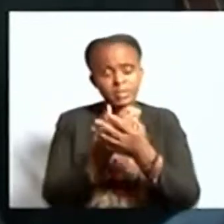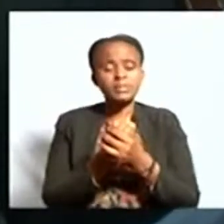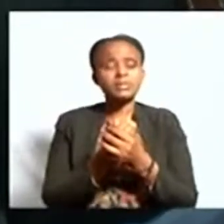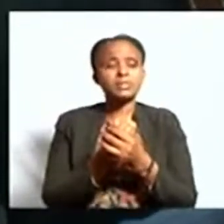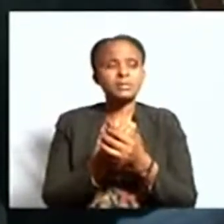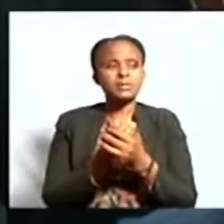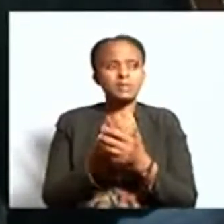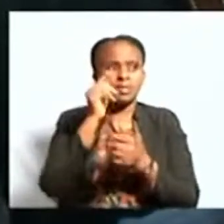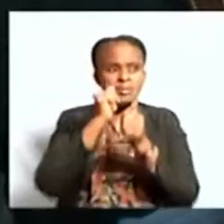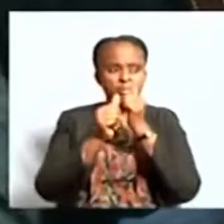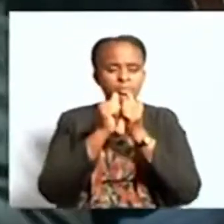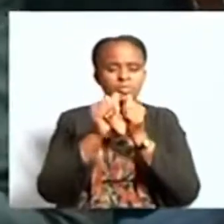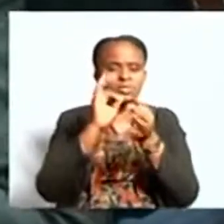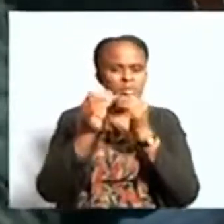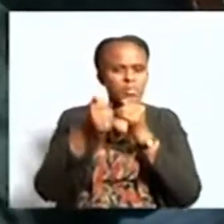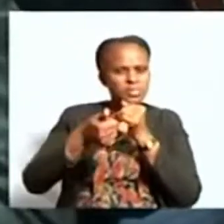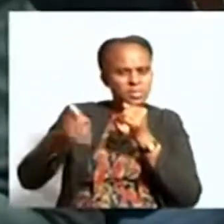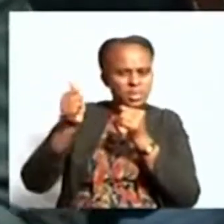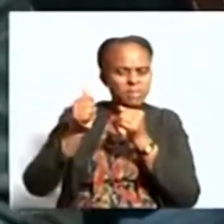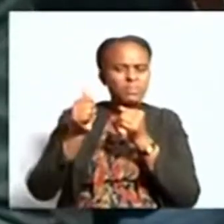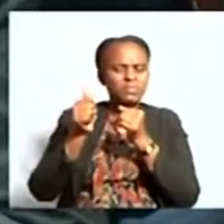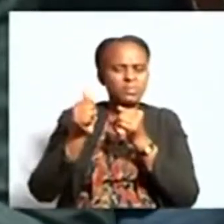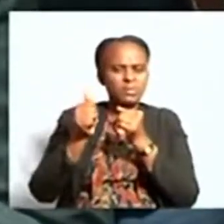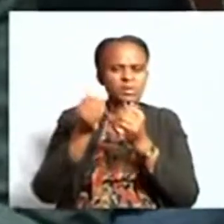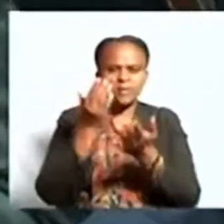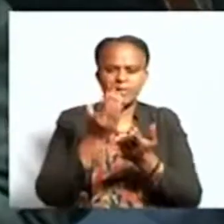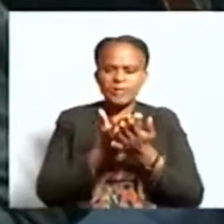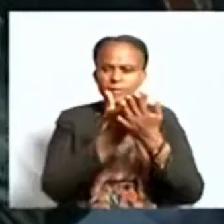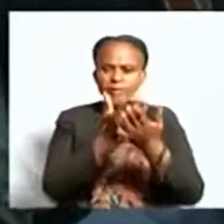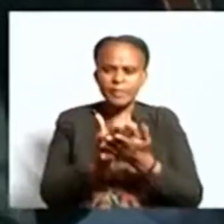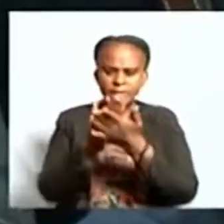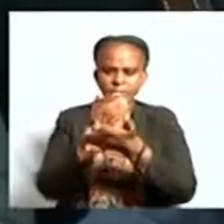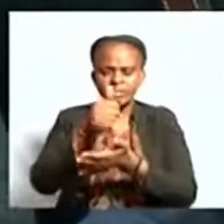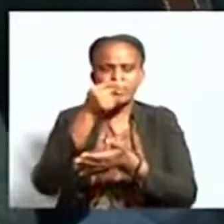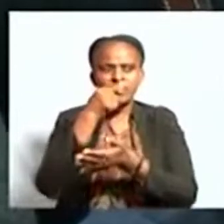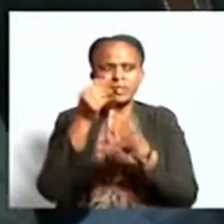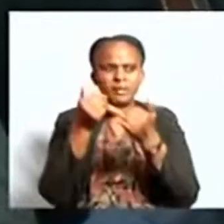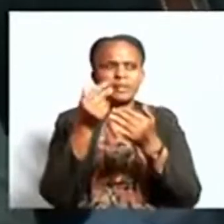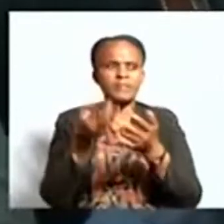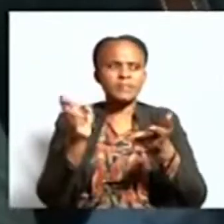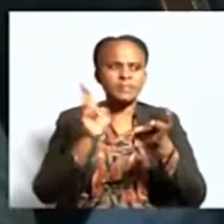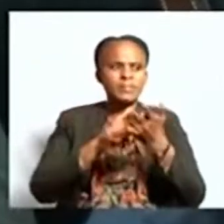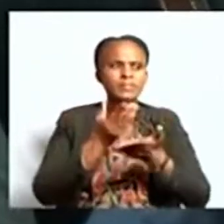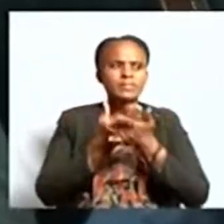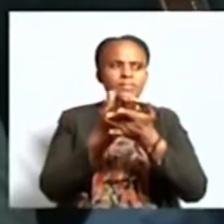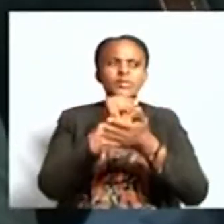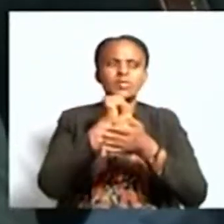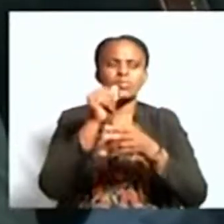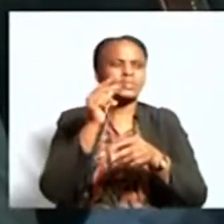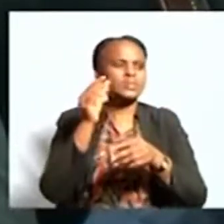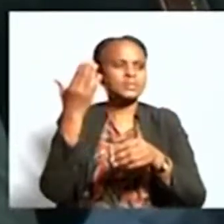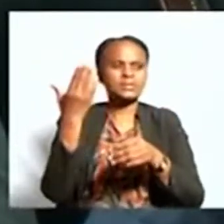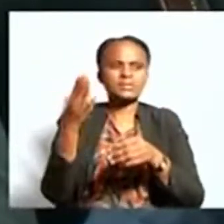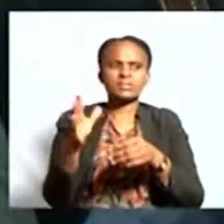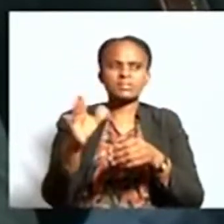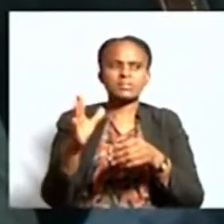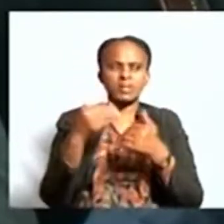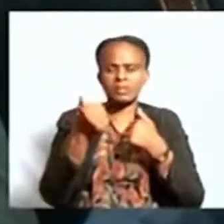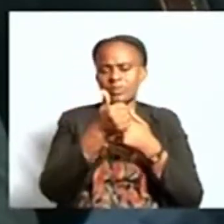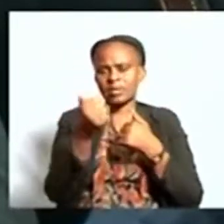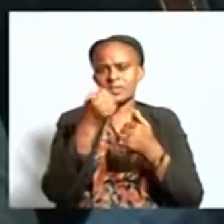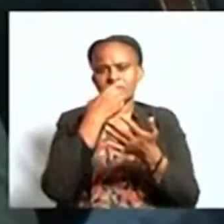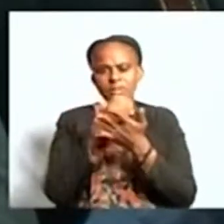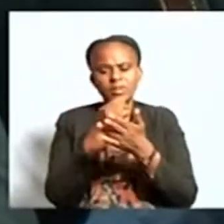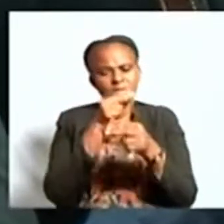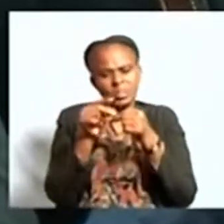Because once, if their submission, they are saying this submission should not stand because they have other evidence, then